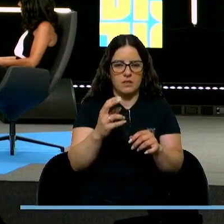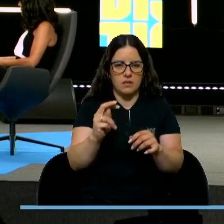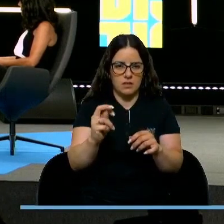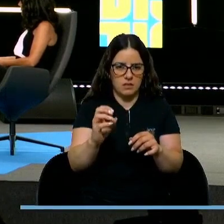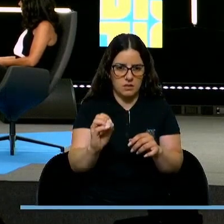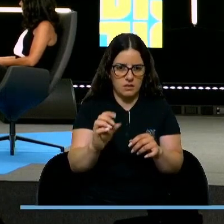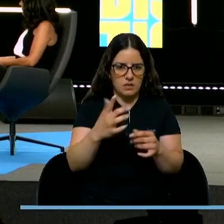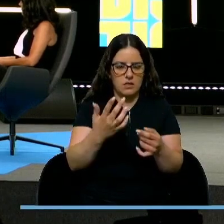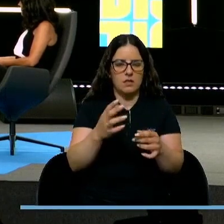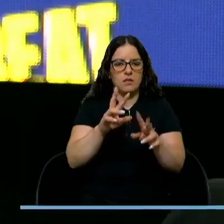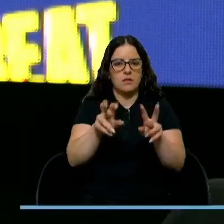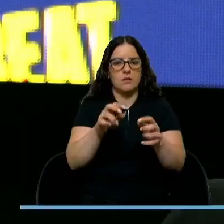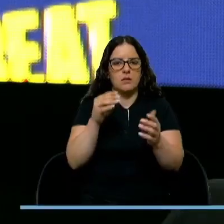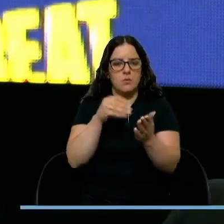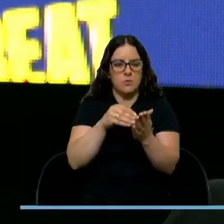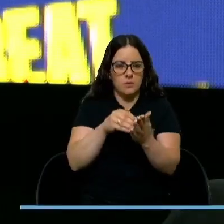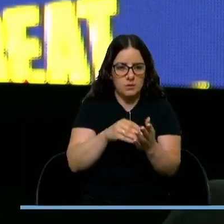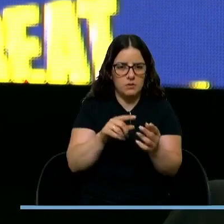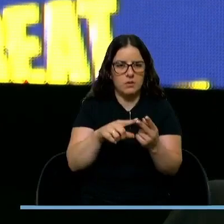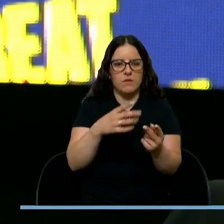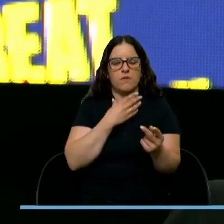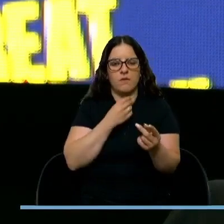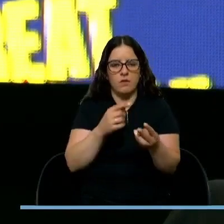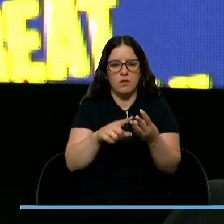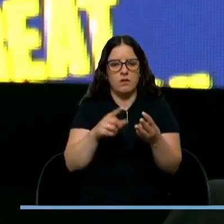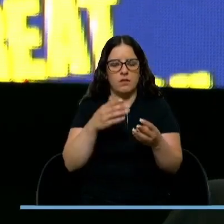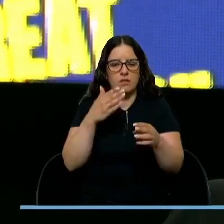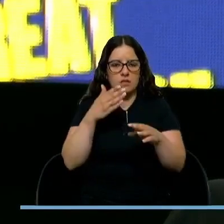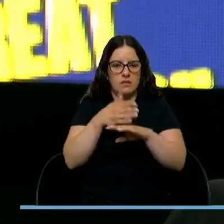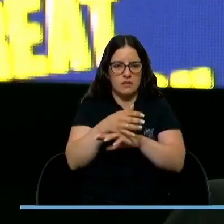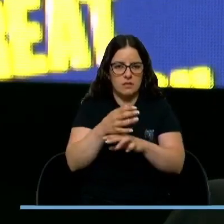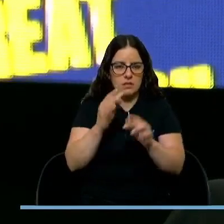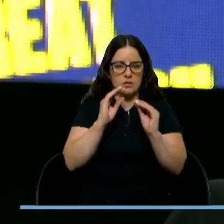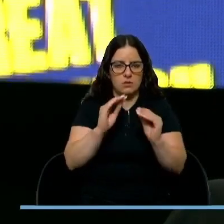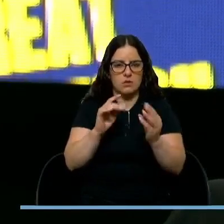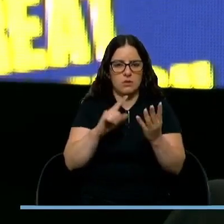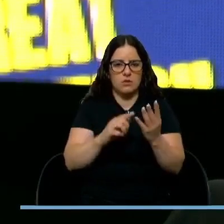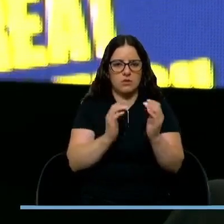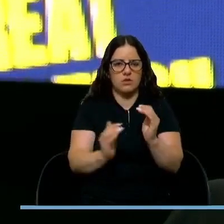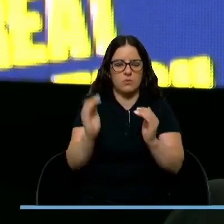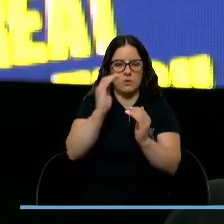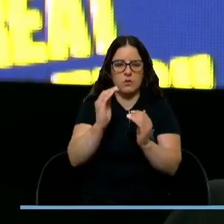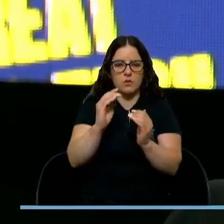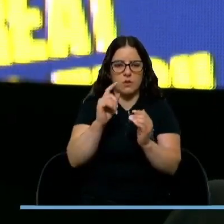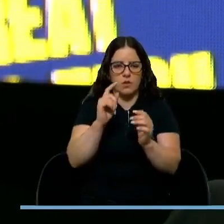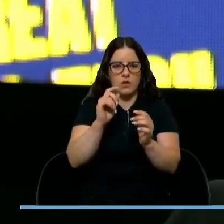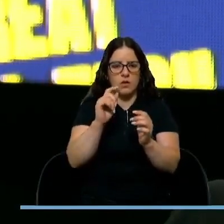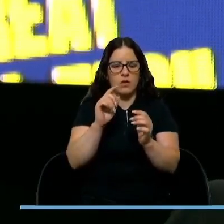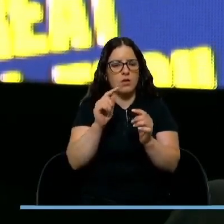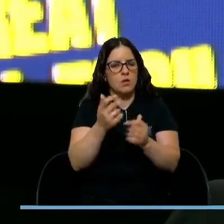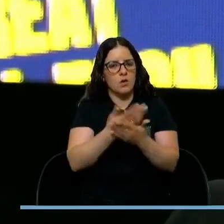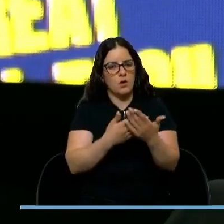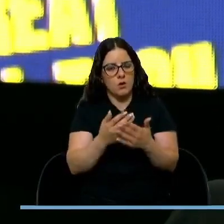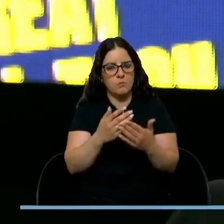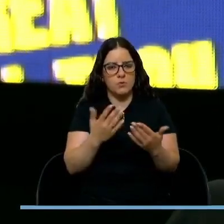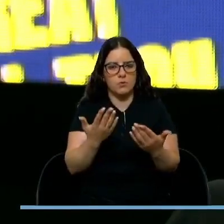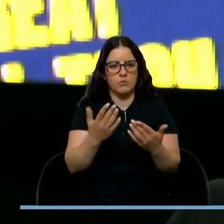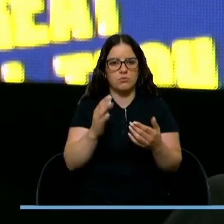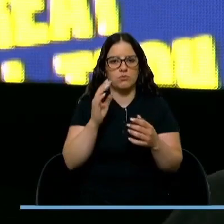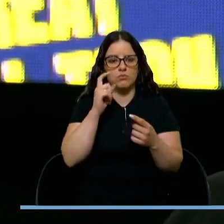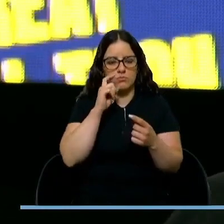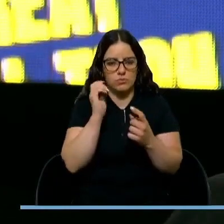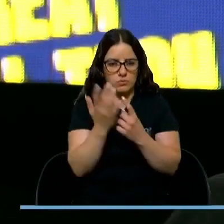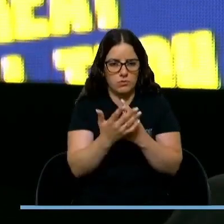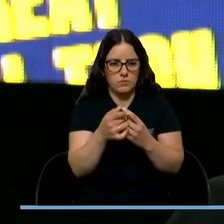2030, such as poverty, hunger, and education, and also the climate change, climate